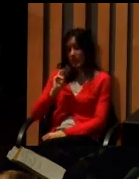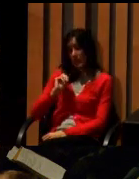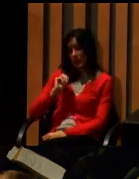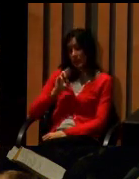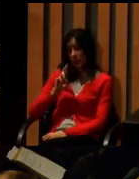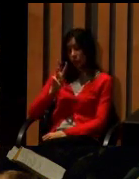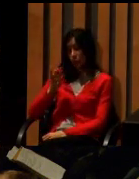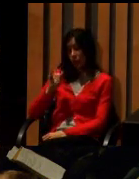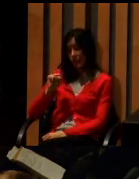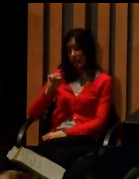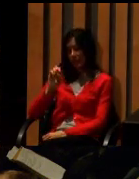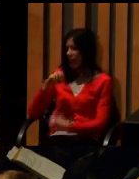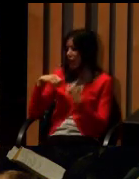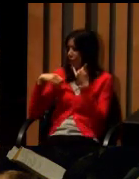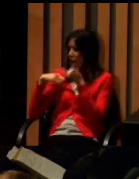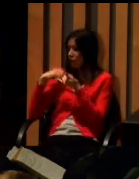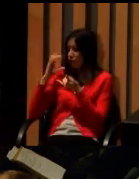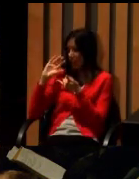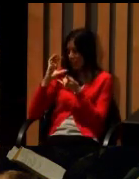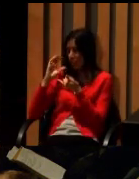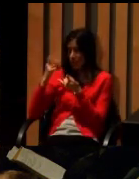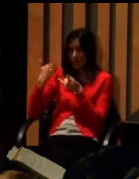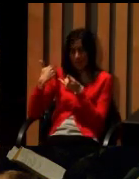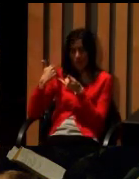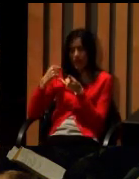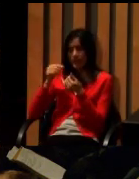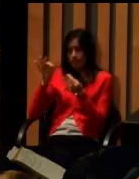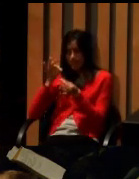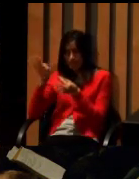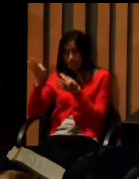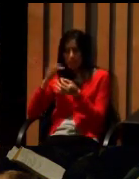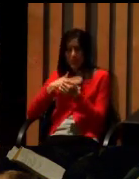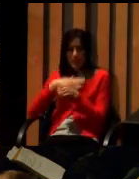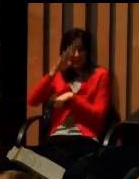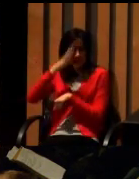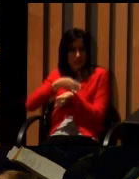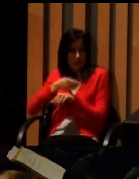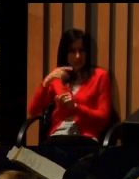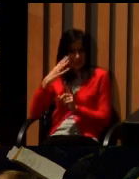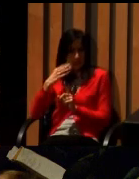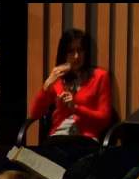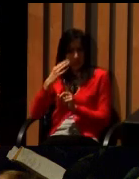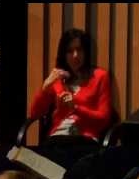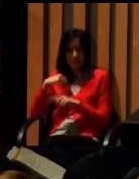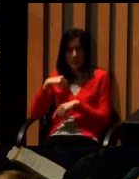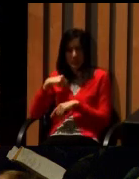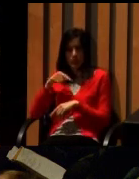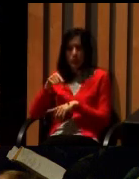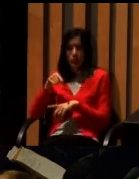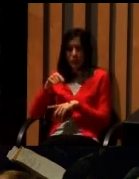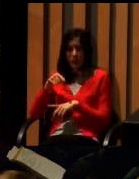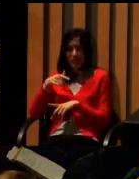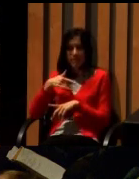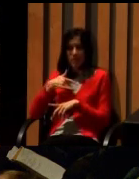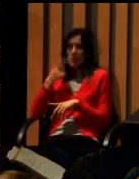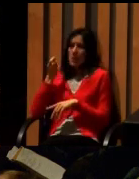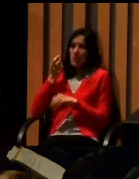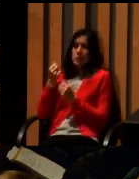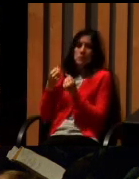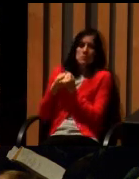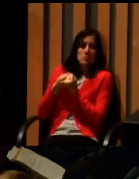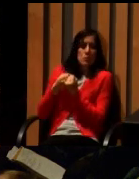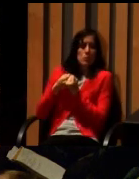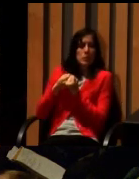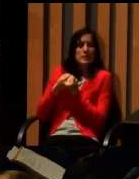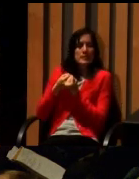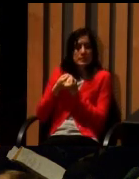relate the story about my son's experience, and I felt less lonely that day. I feel less lonely this day. I've given